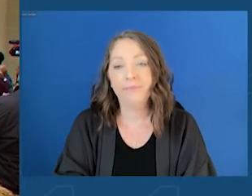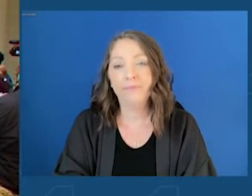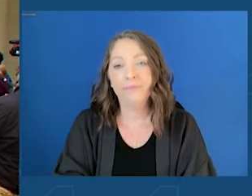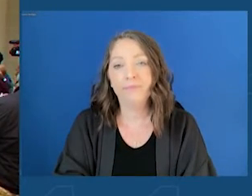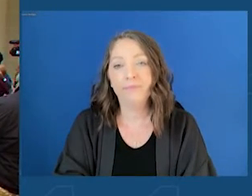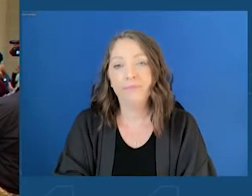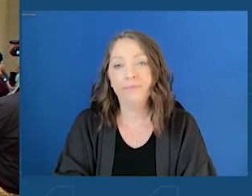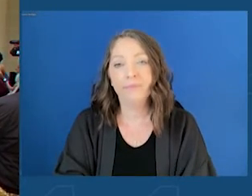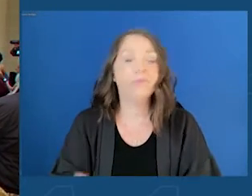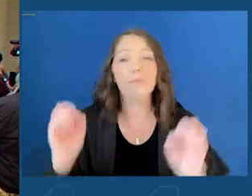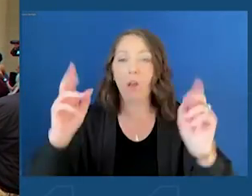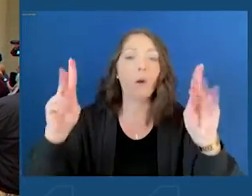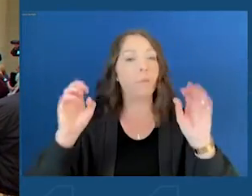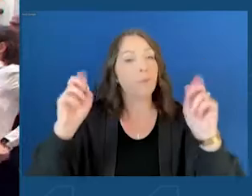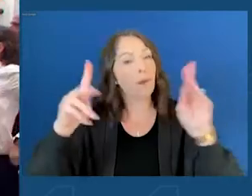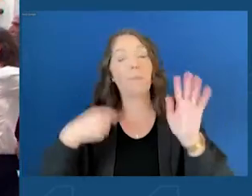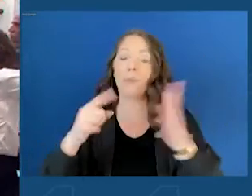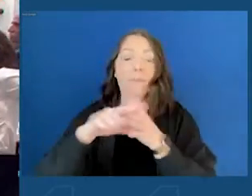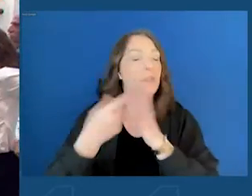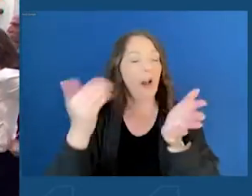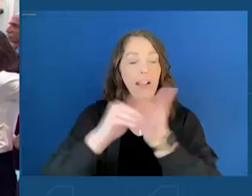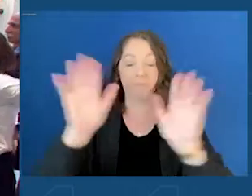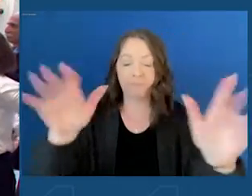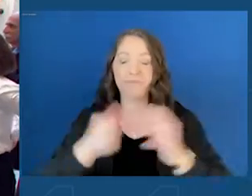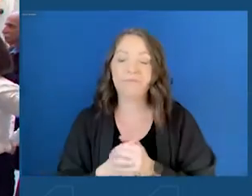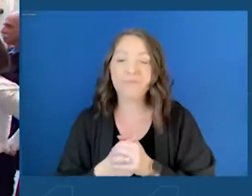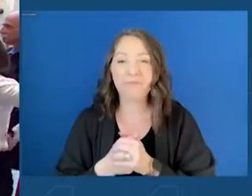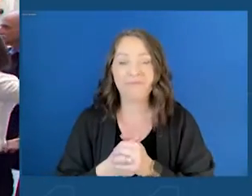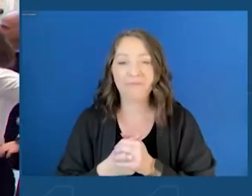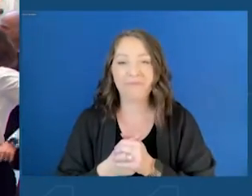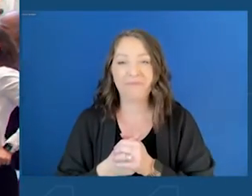All right, I'm gonna start that again.